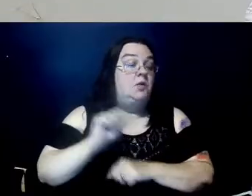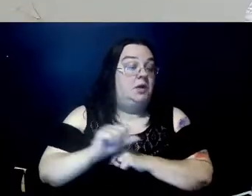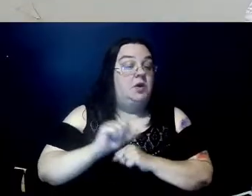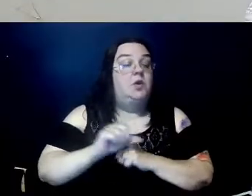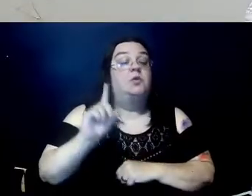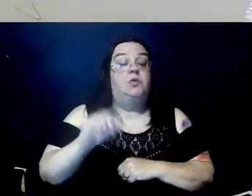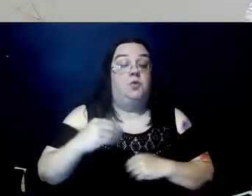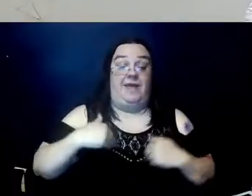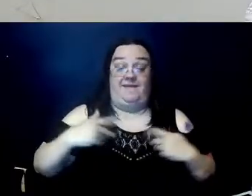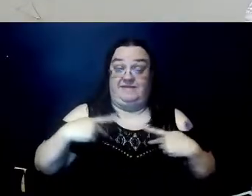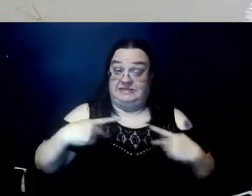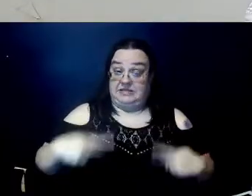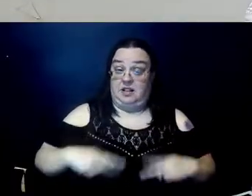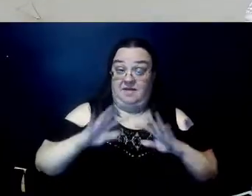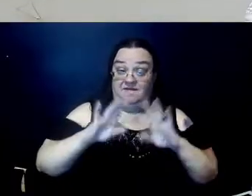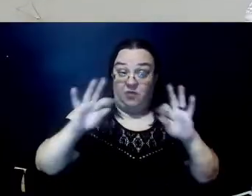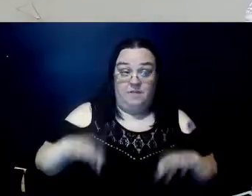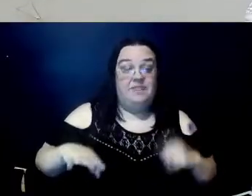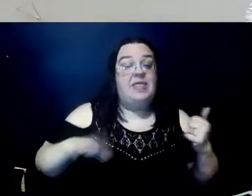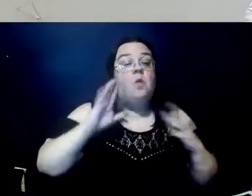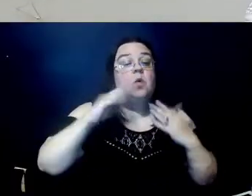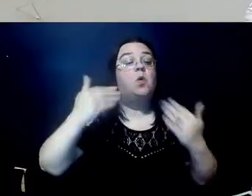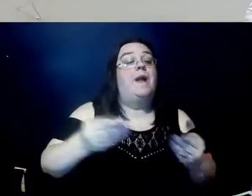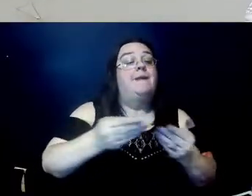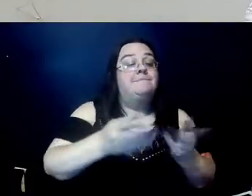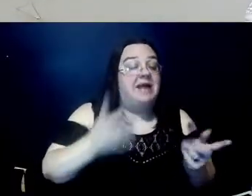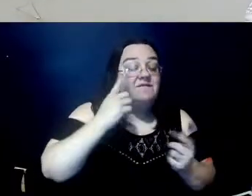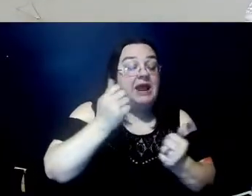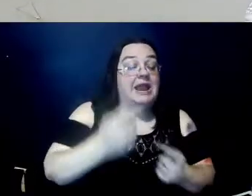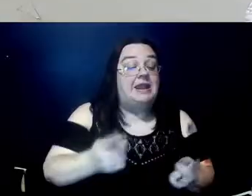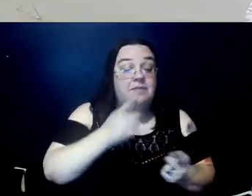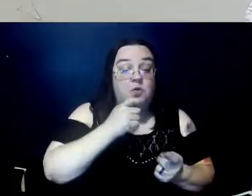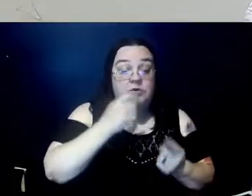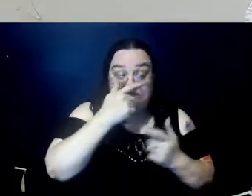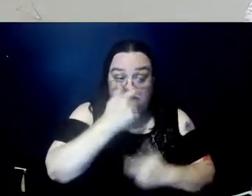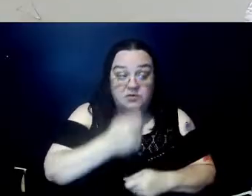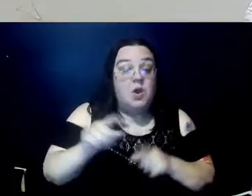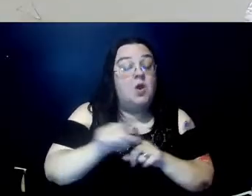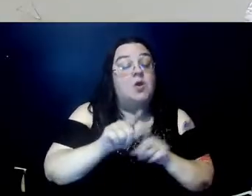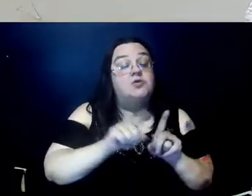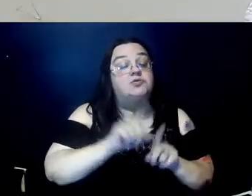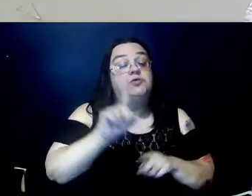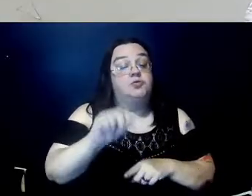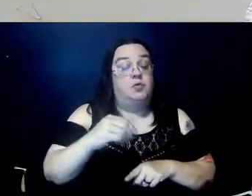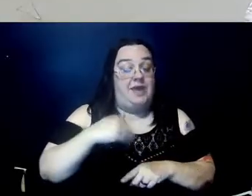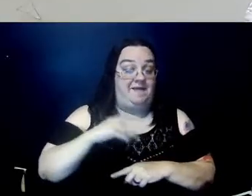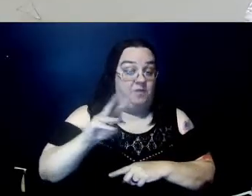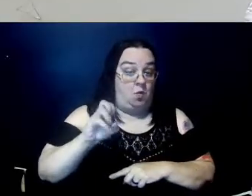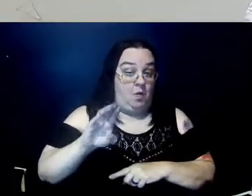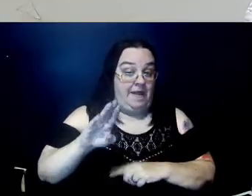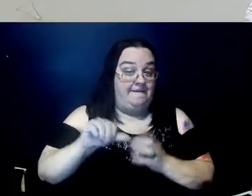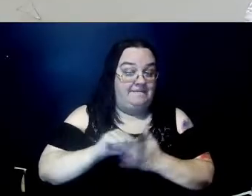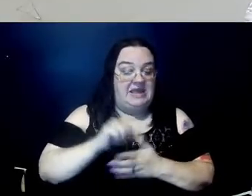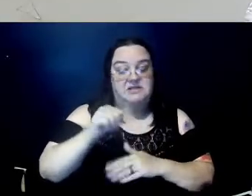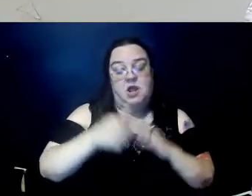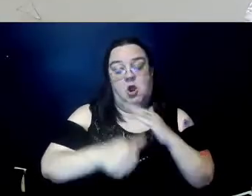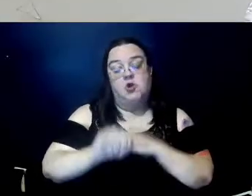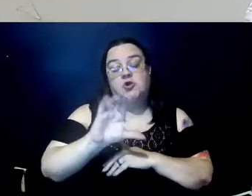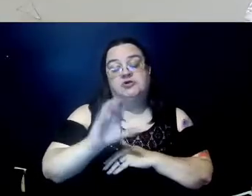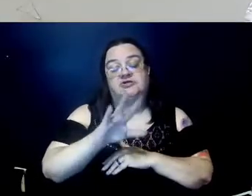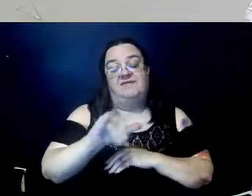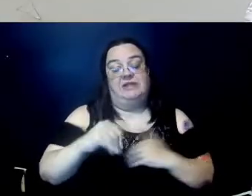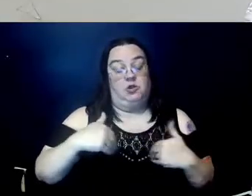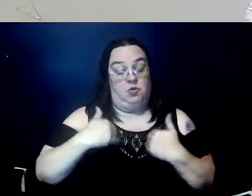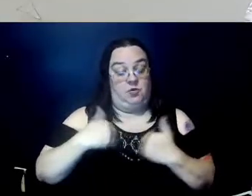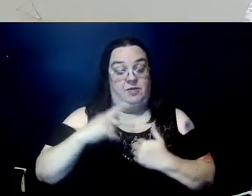physical forms, and so they'll go ahead and pass them out for anyone interested. We also have a web page under the Cheverly Youth Program. There's a